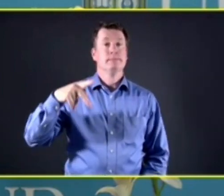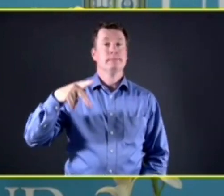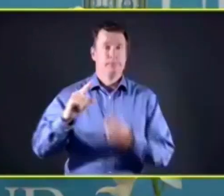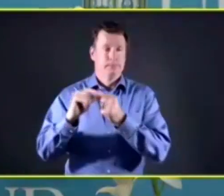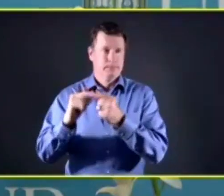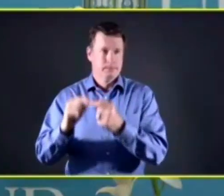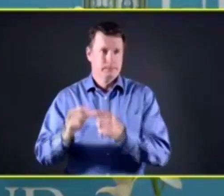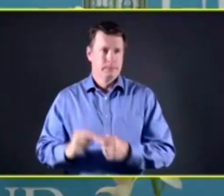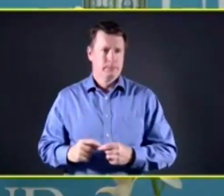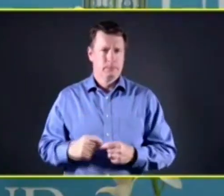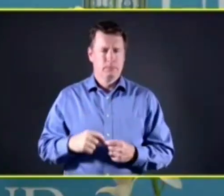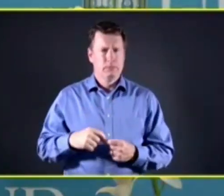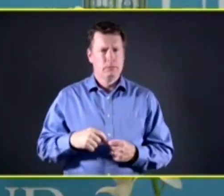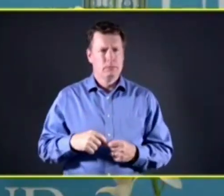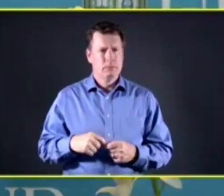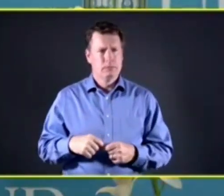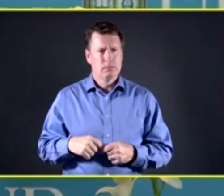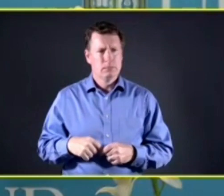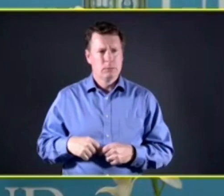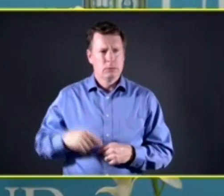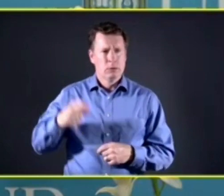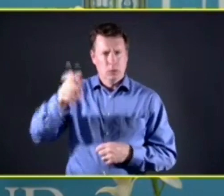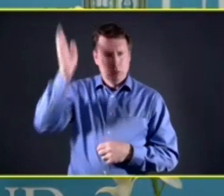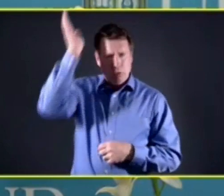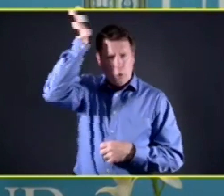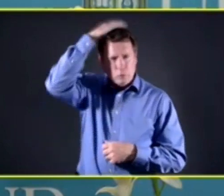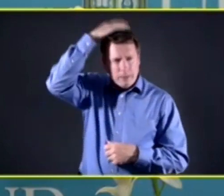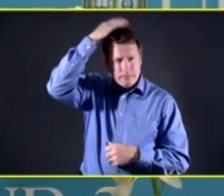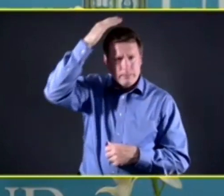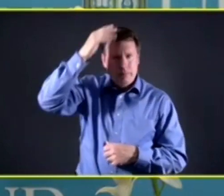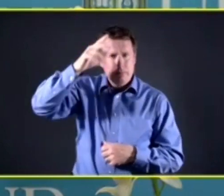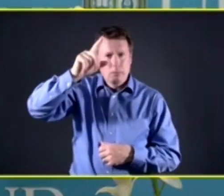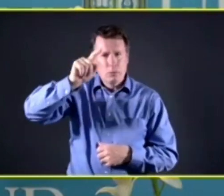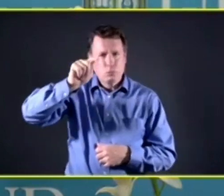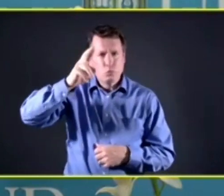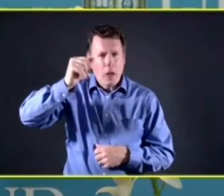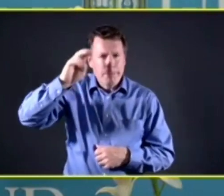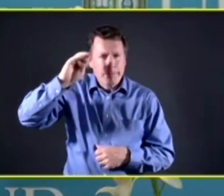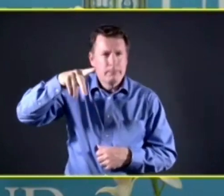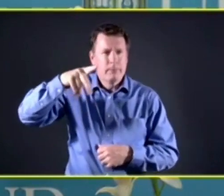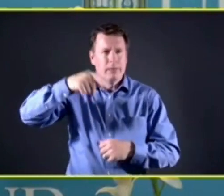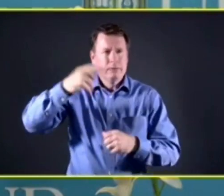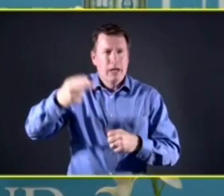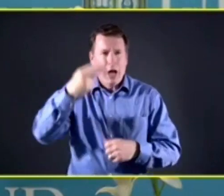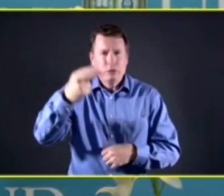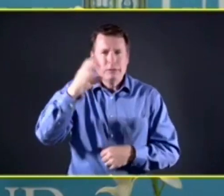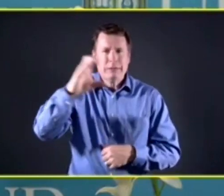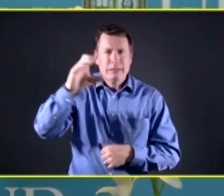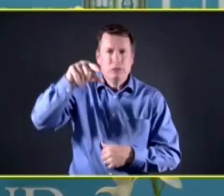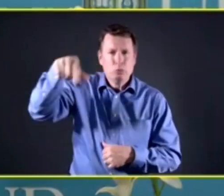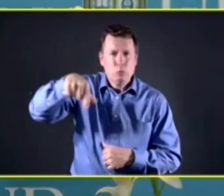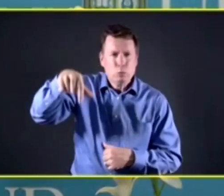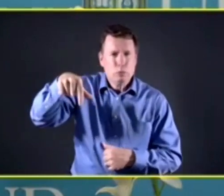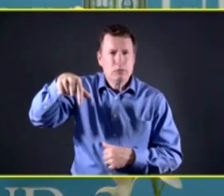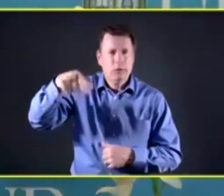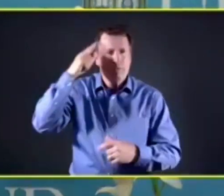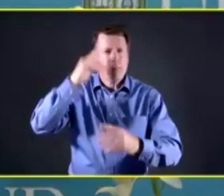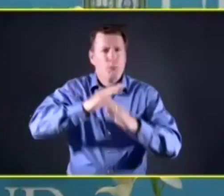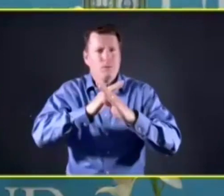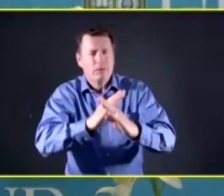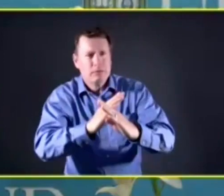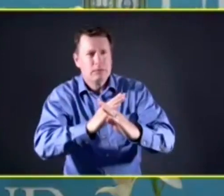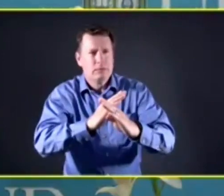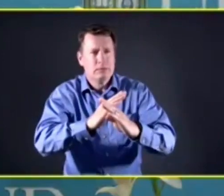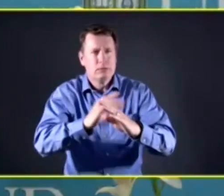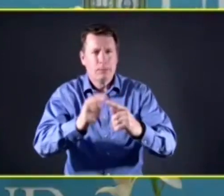hydroxychloroquine for preventive purposes. And will this study and determine whether it's useful as a preventative drug in any way? No,